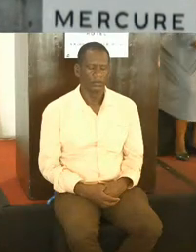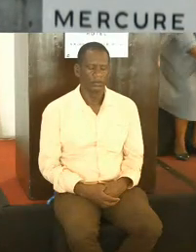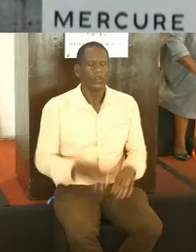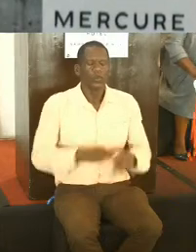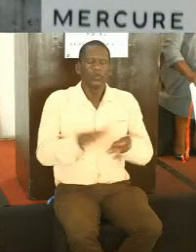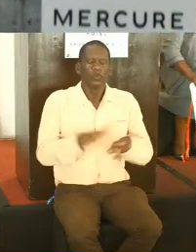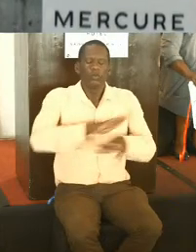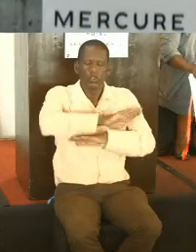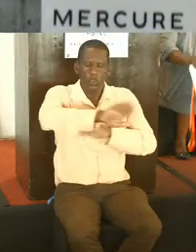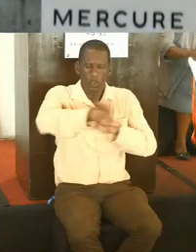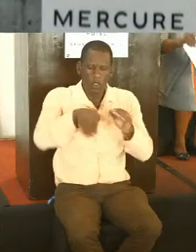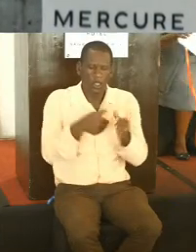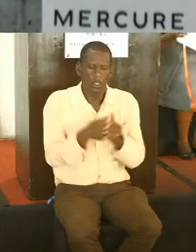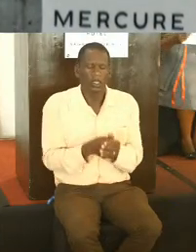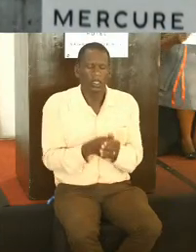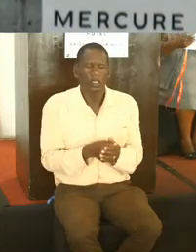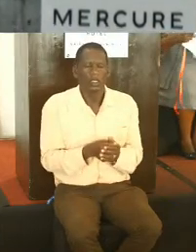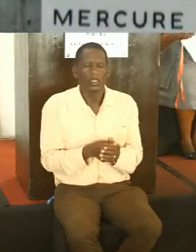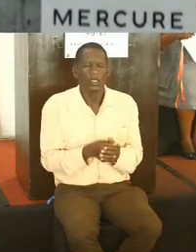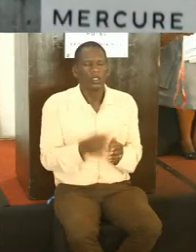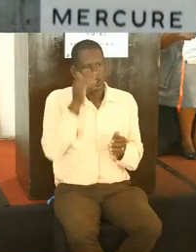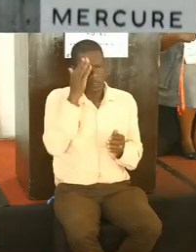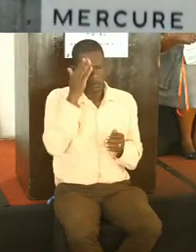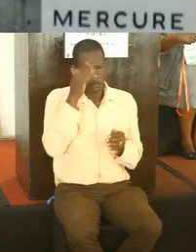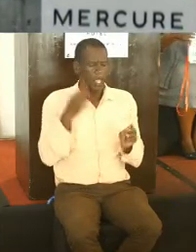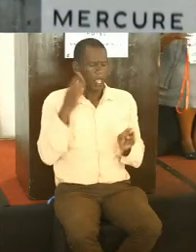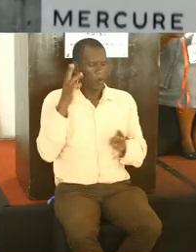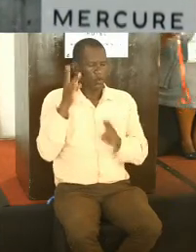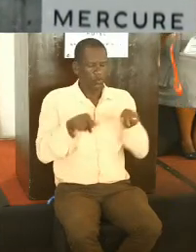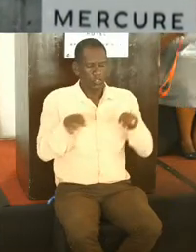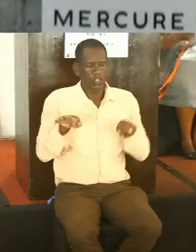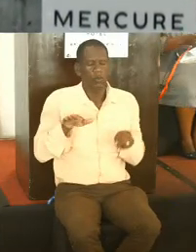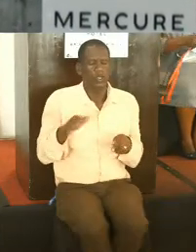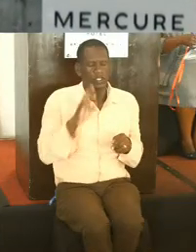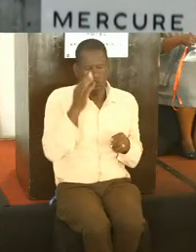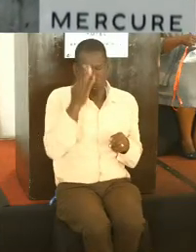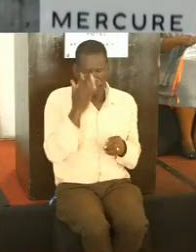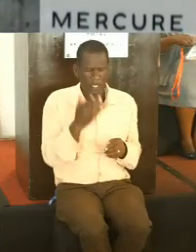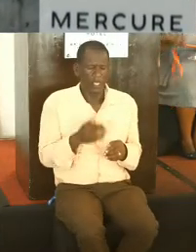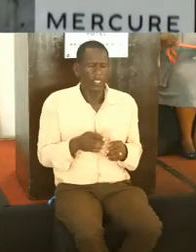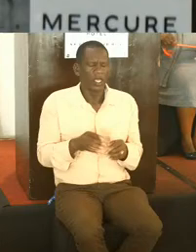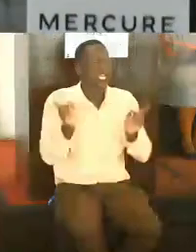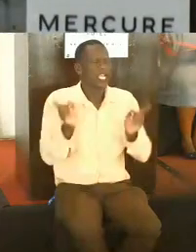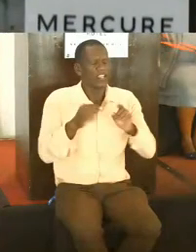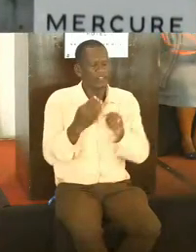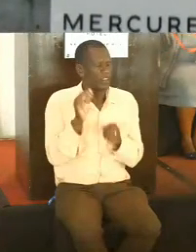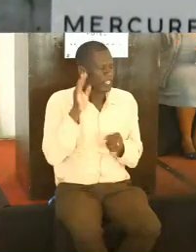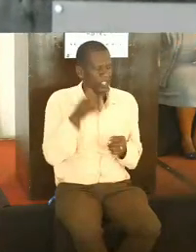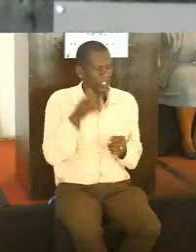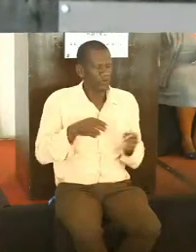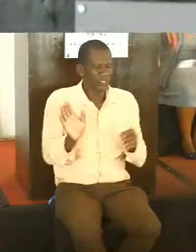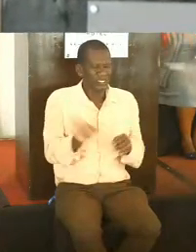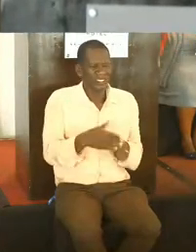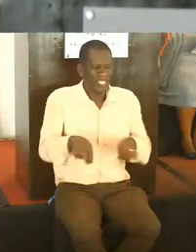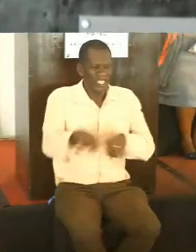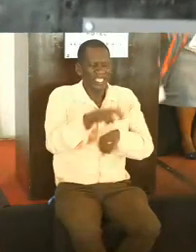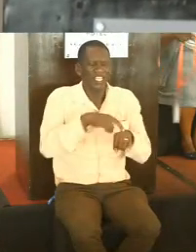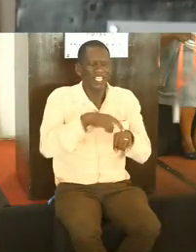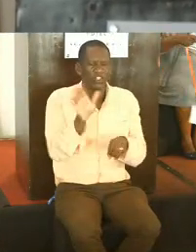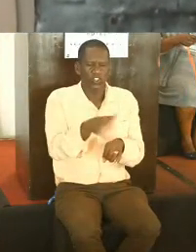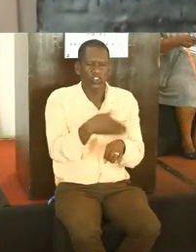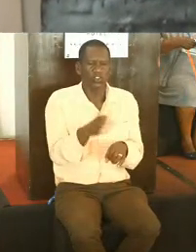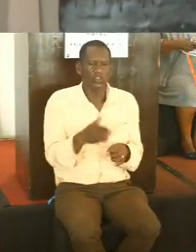good morning everyone you know I was a little bit worried this morning because I could barely hear you singing the national anthem